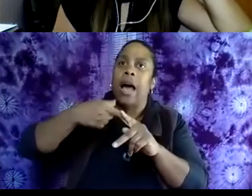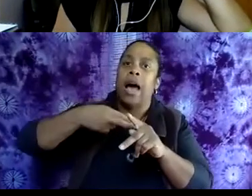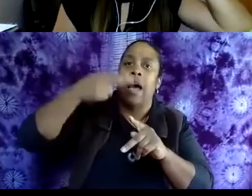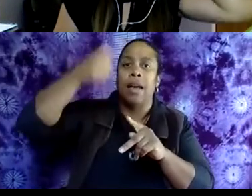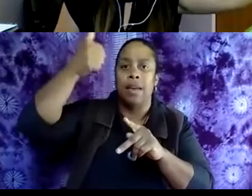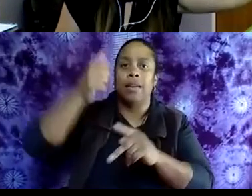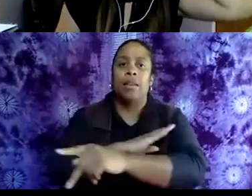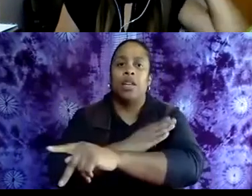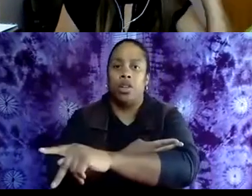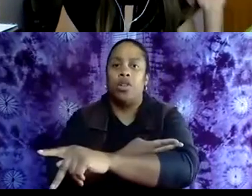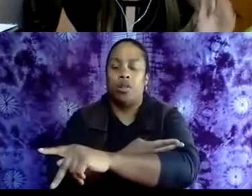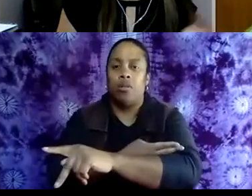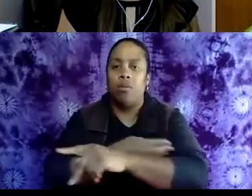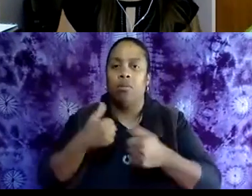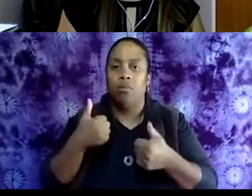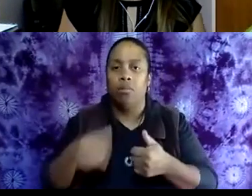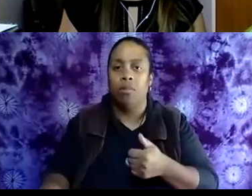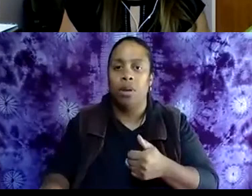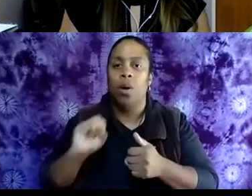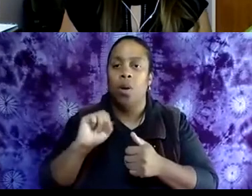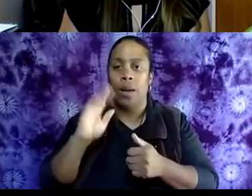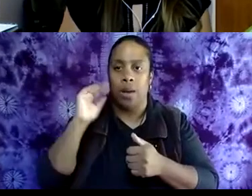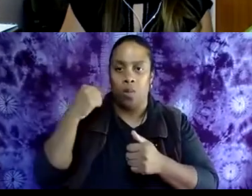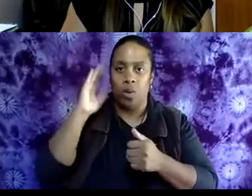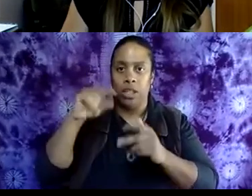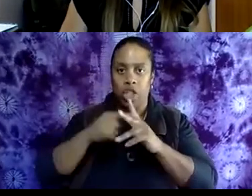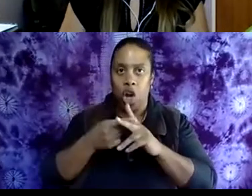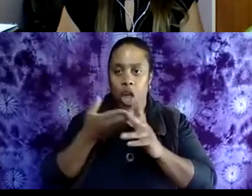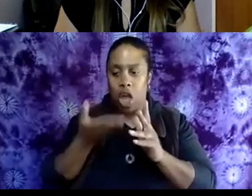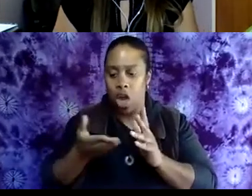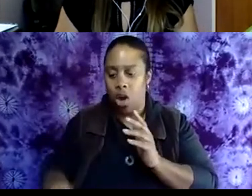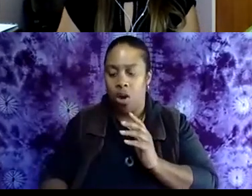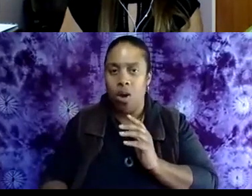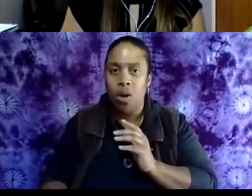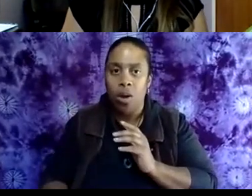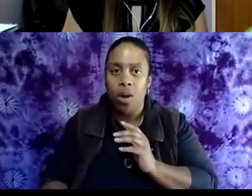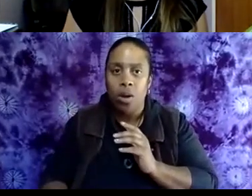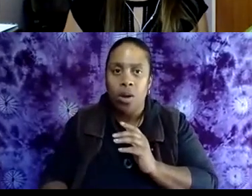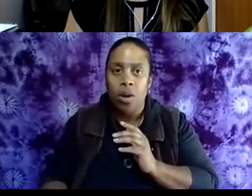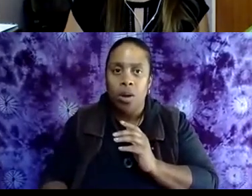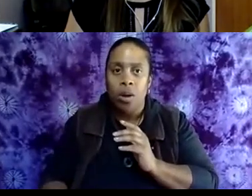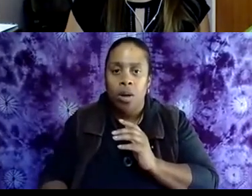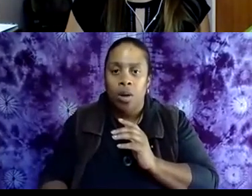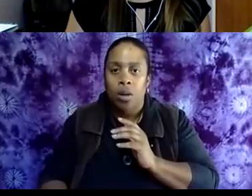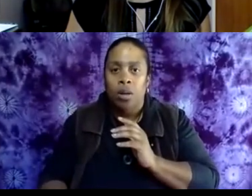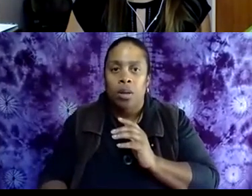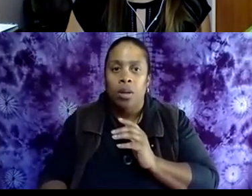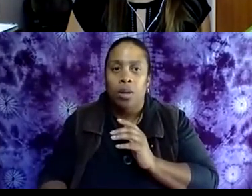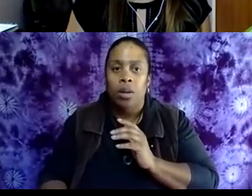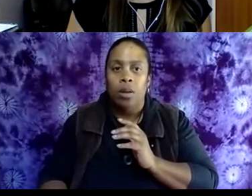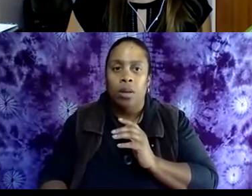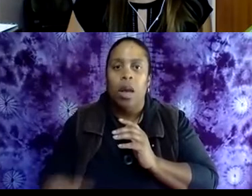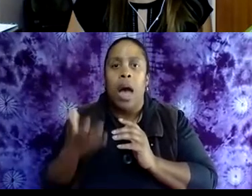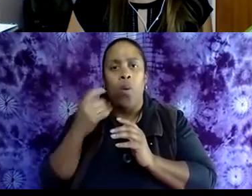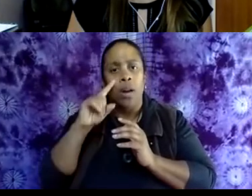so it is. So this is where we're starting. So I want to ask you a first question. It's a